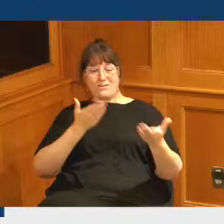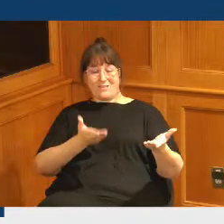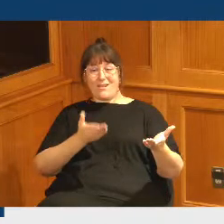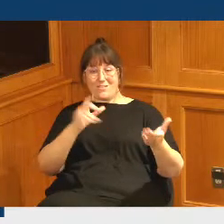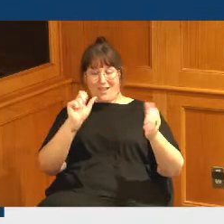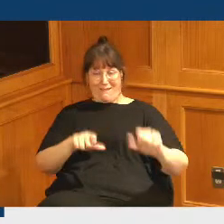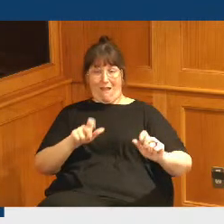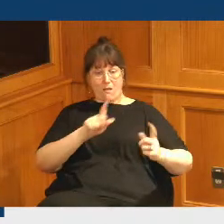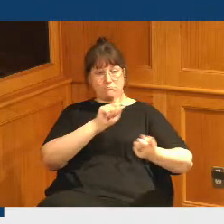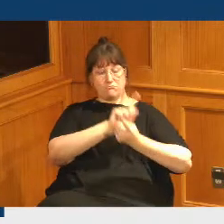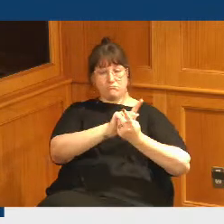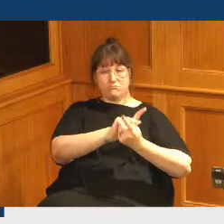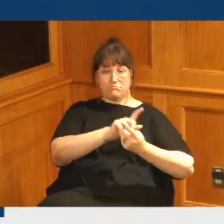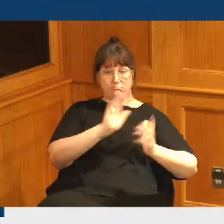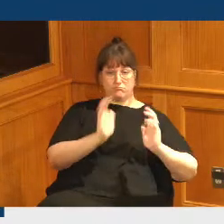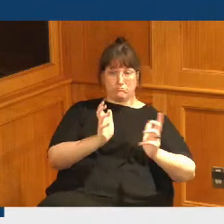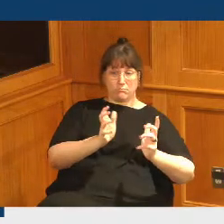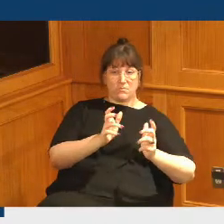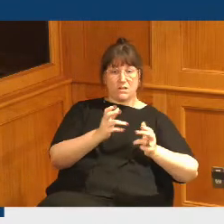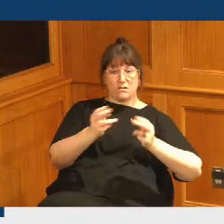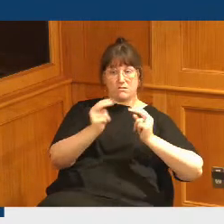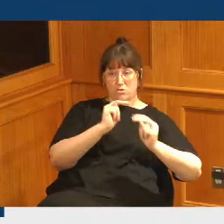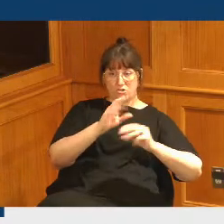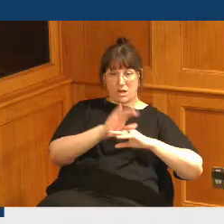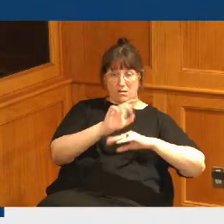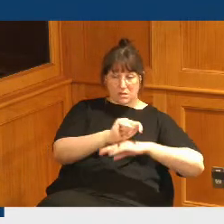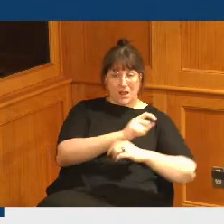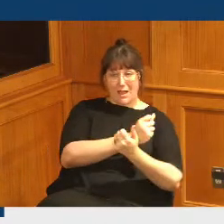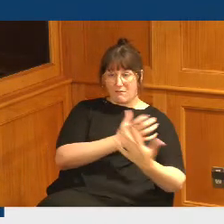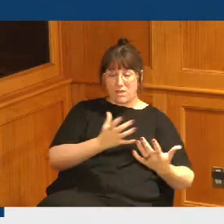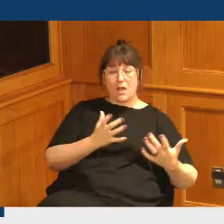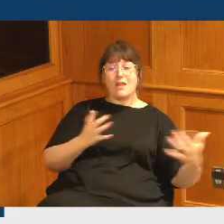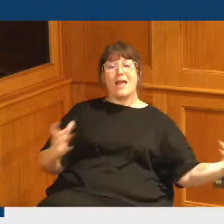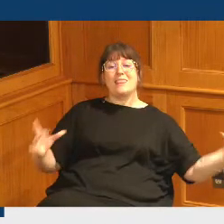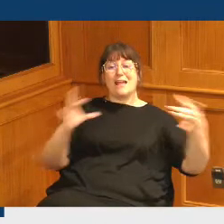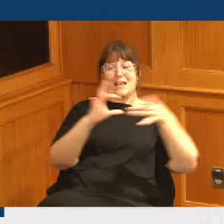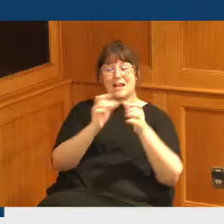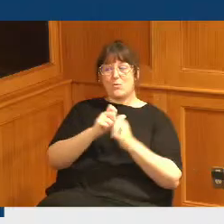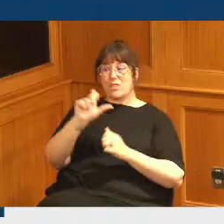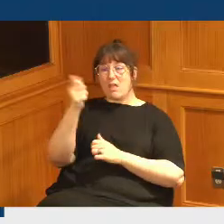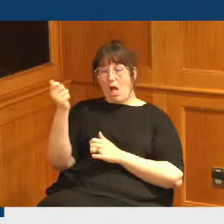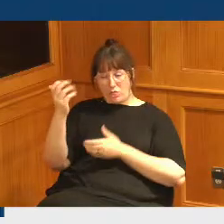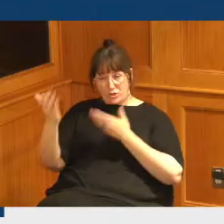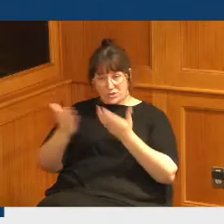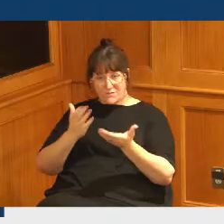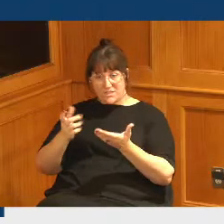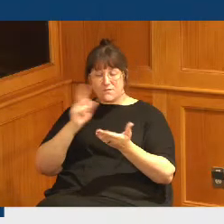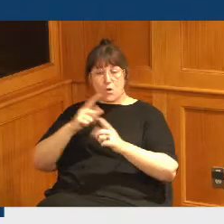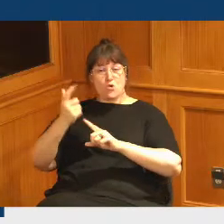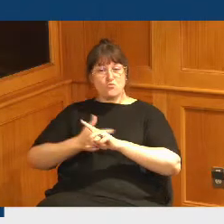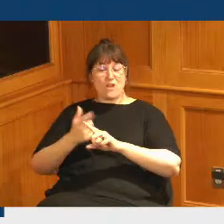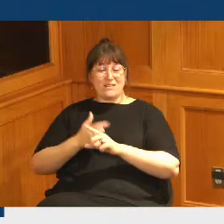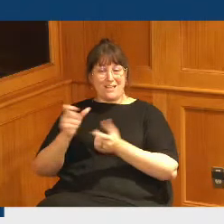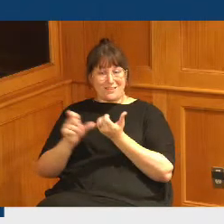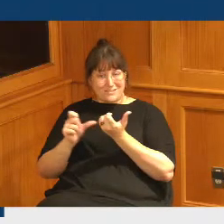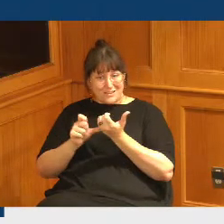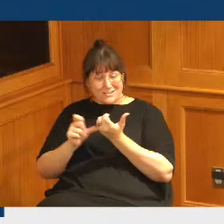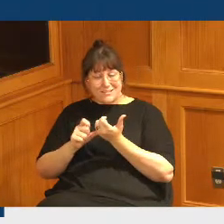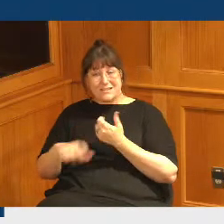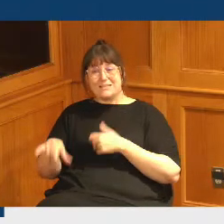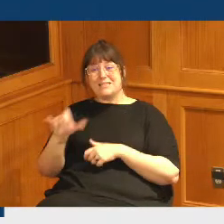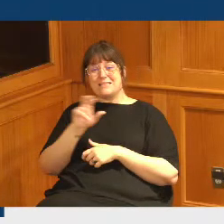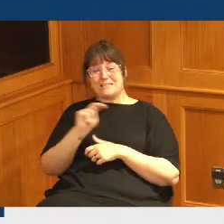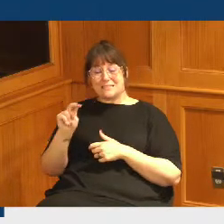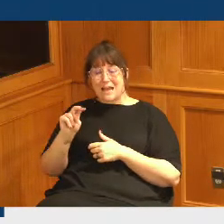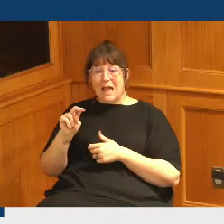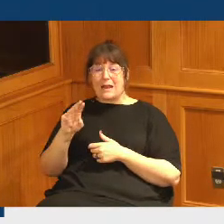hearing. We also help center staff connects people with other services like rental assistance. We have partnerships with Cincinnati Metro Housing